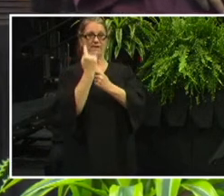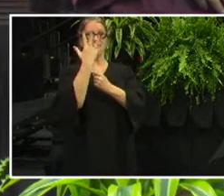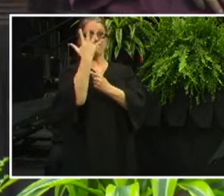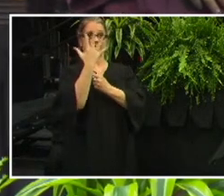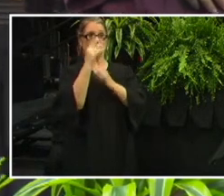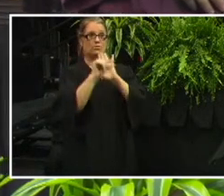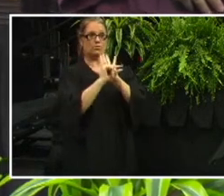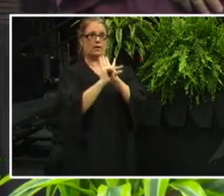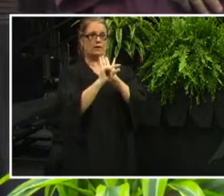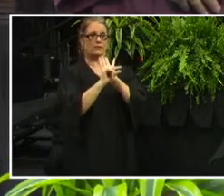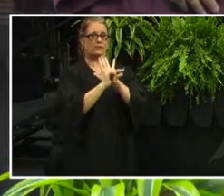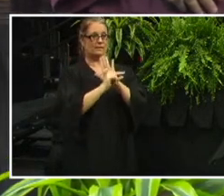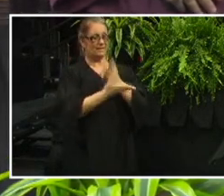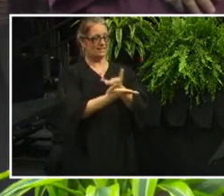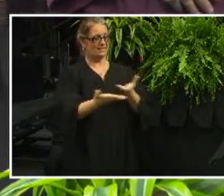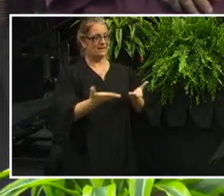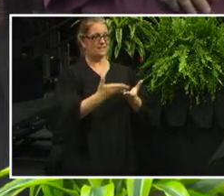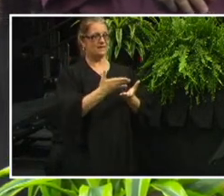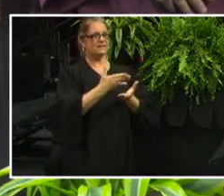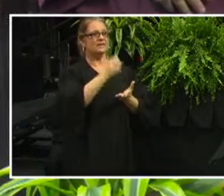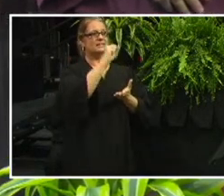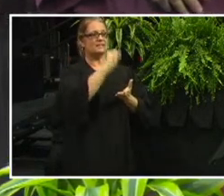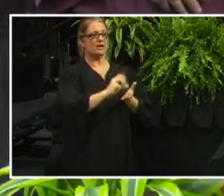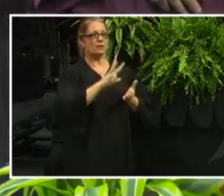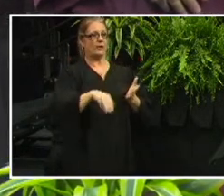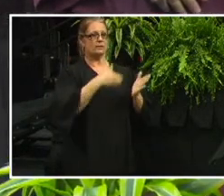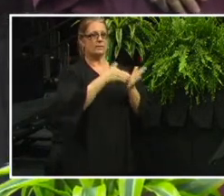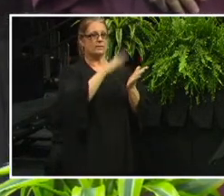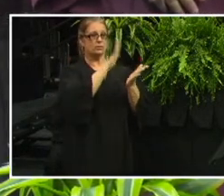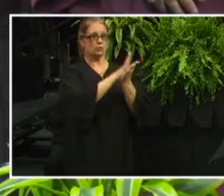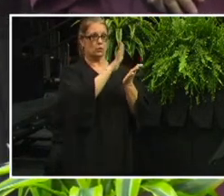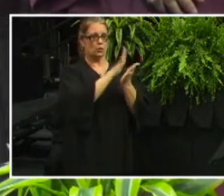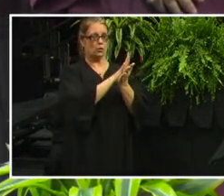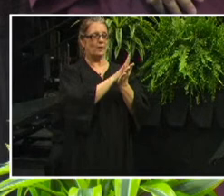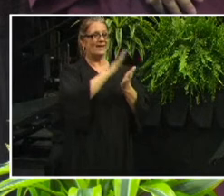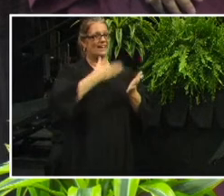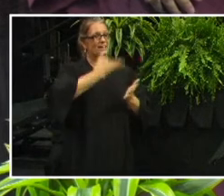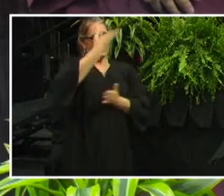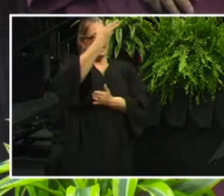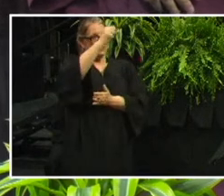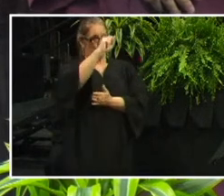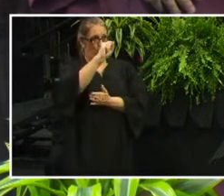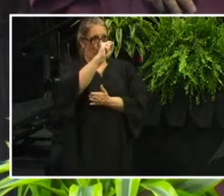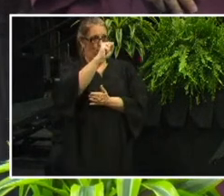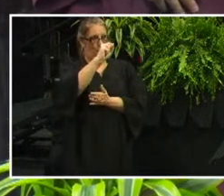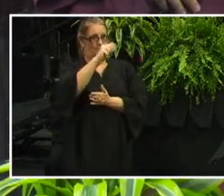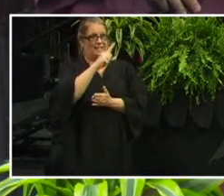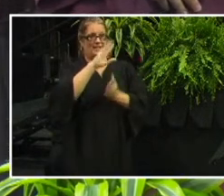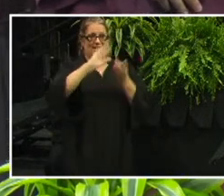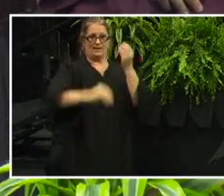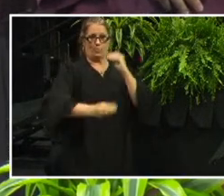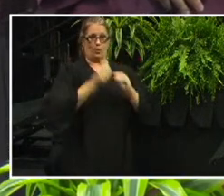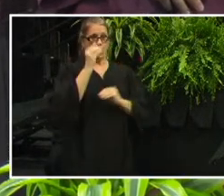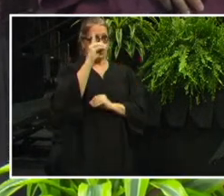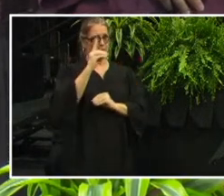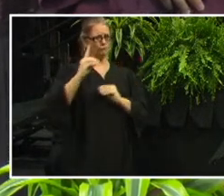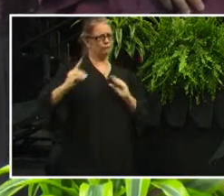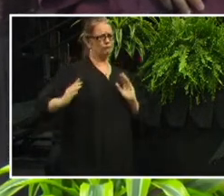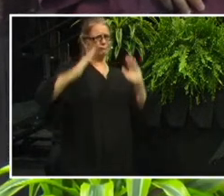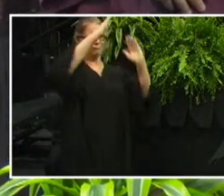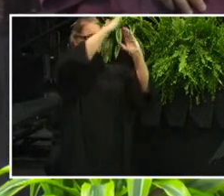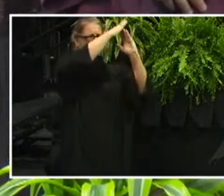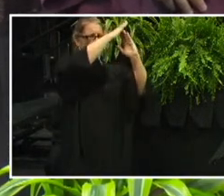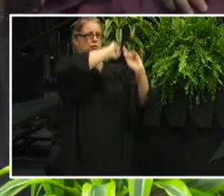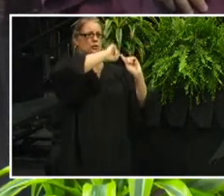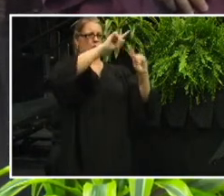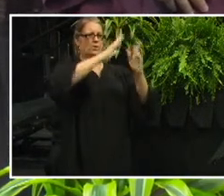He is a product of Southwest Middle School and New Hampstead High School. Bao's number one goal has been to attend